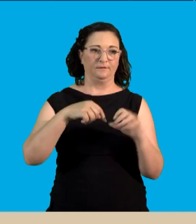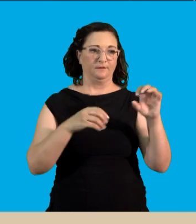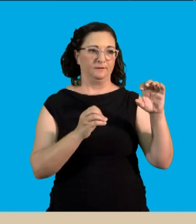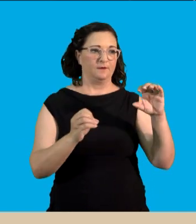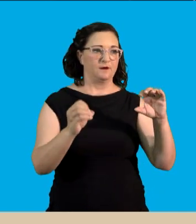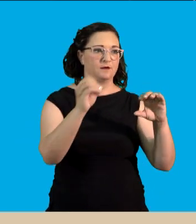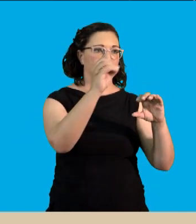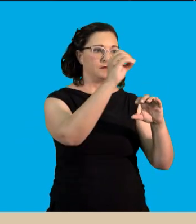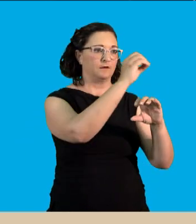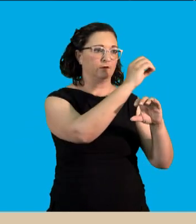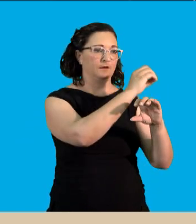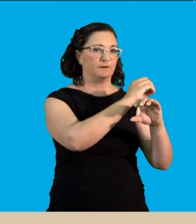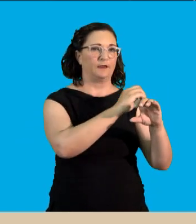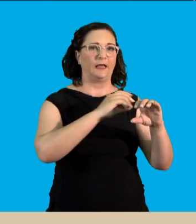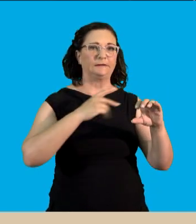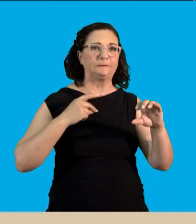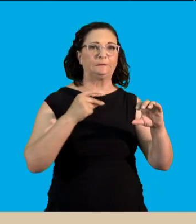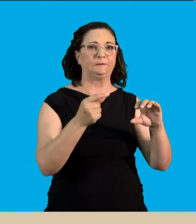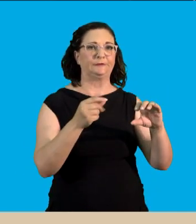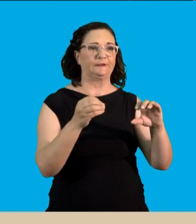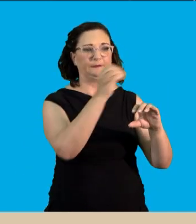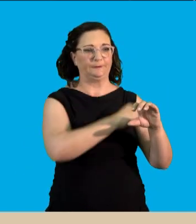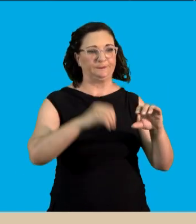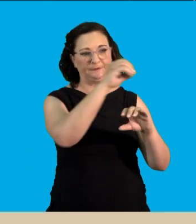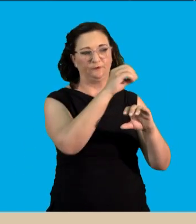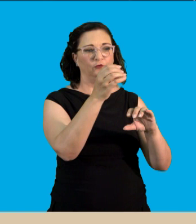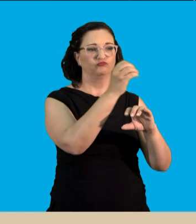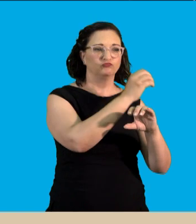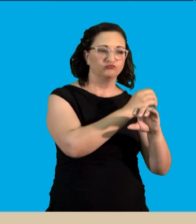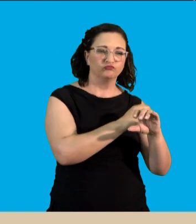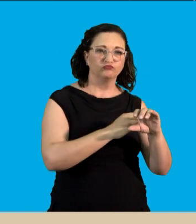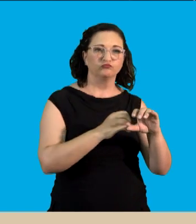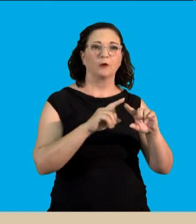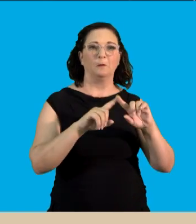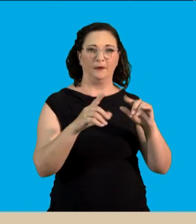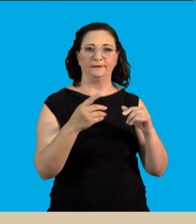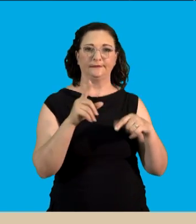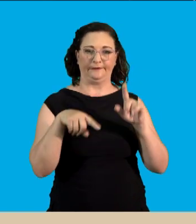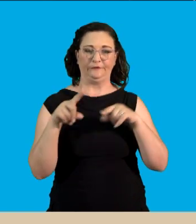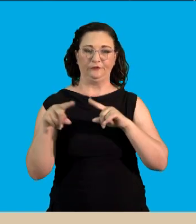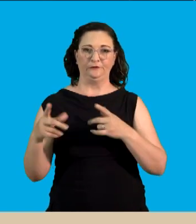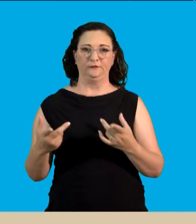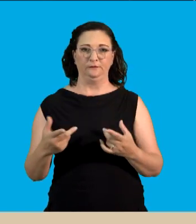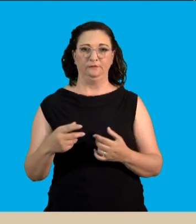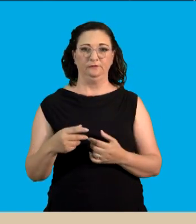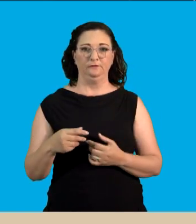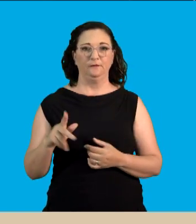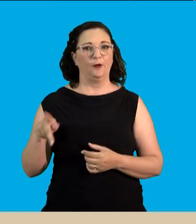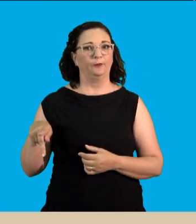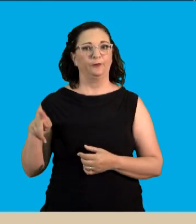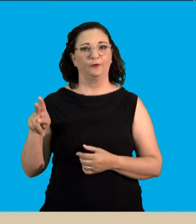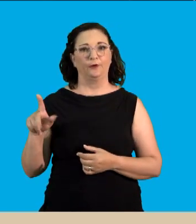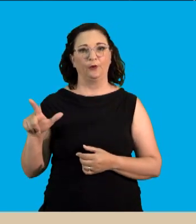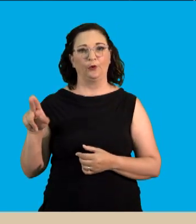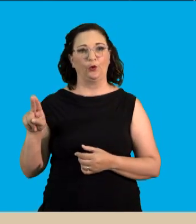sun at different speeds and have their own orbit. As we have already said, that Pluto cannot be part